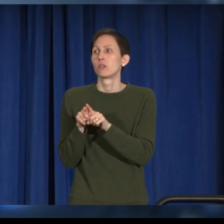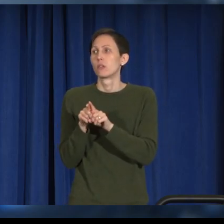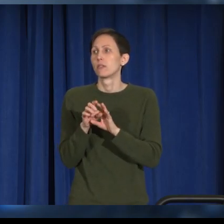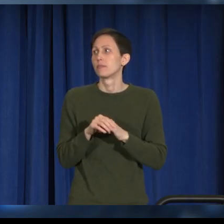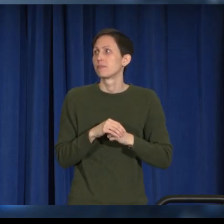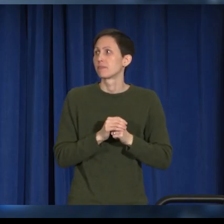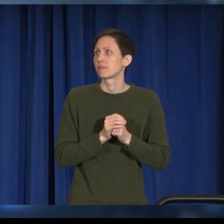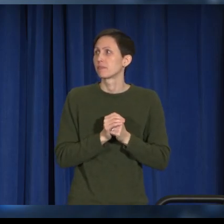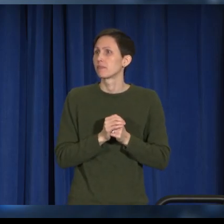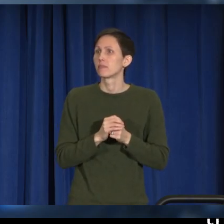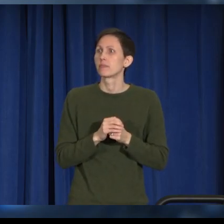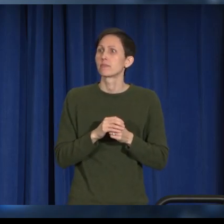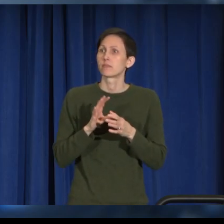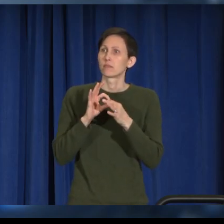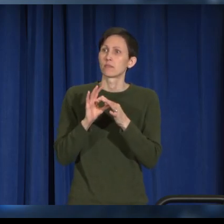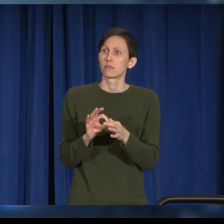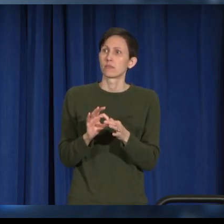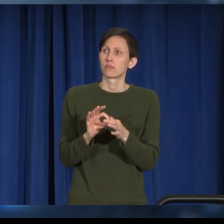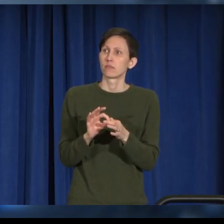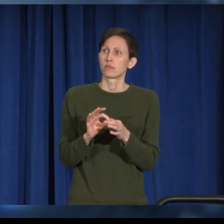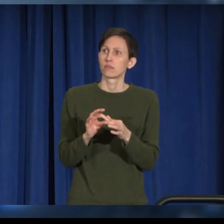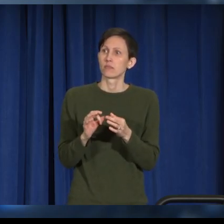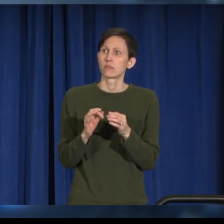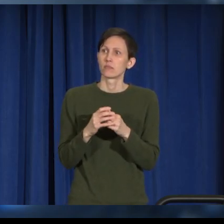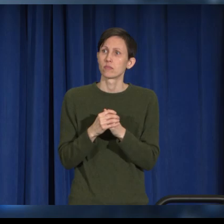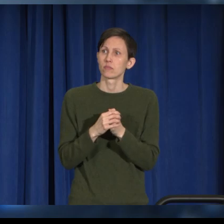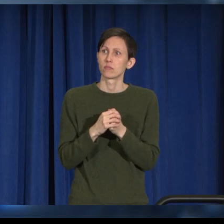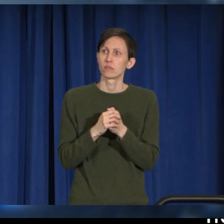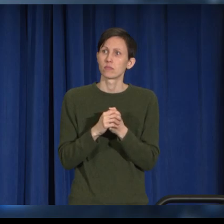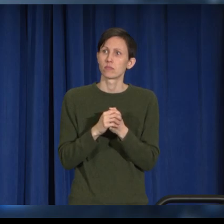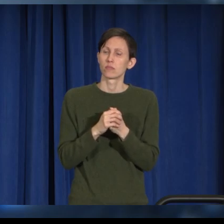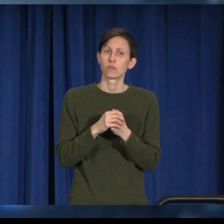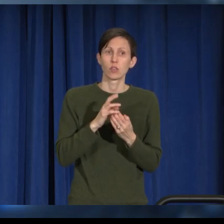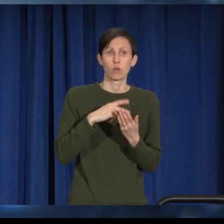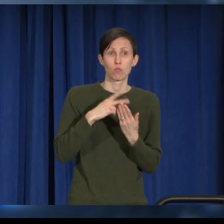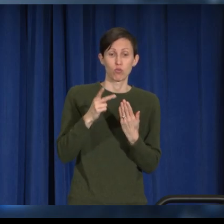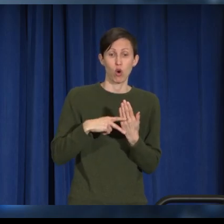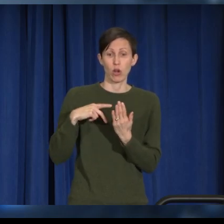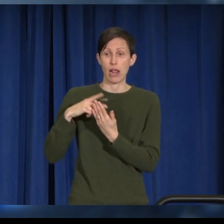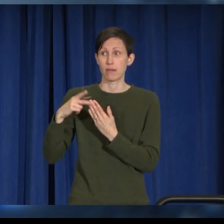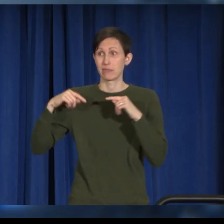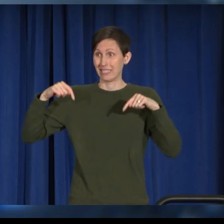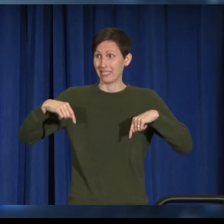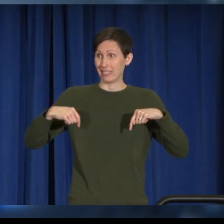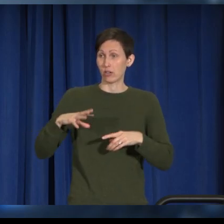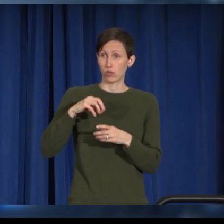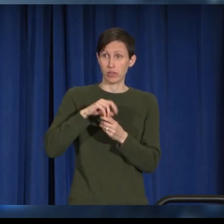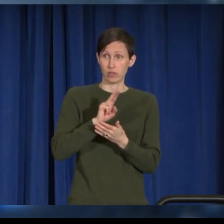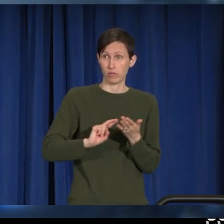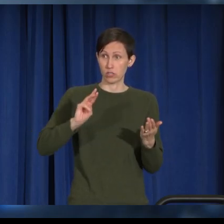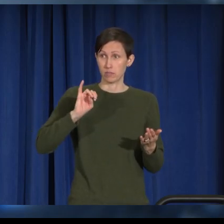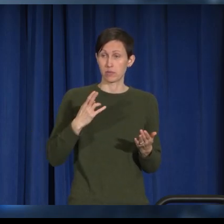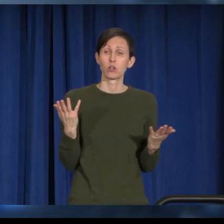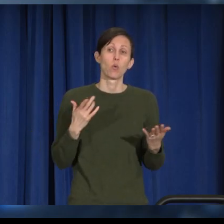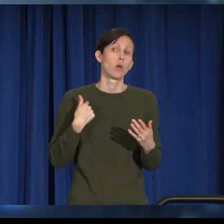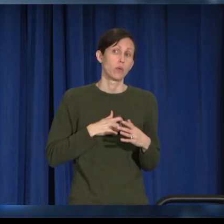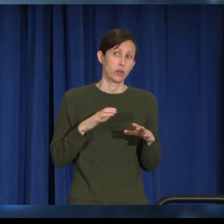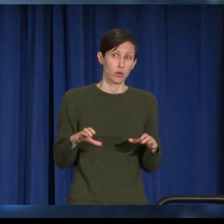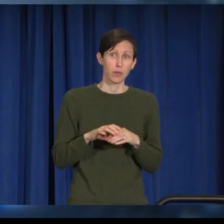well, when it comes to programming here within the University of Michigan and what we're